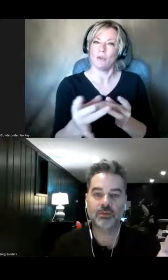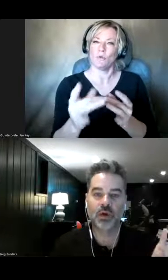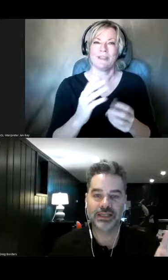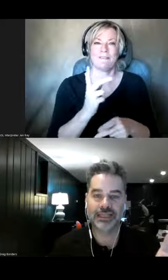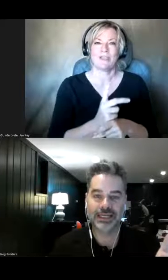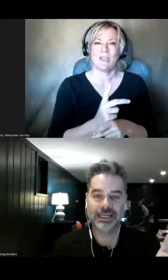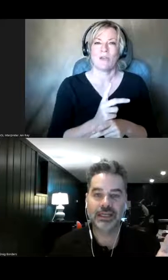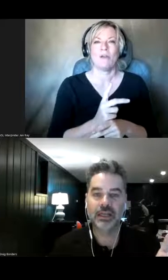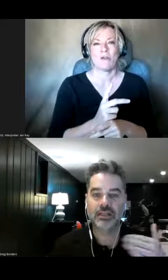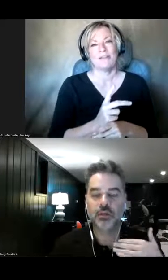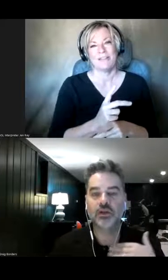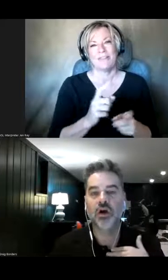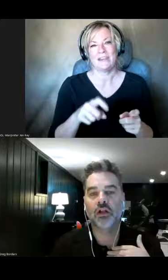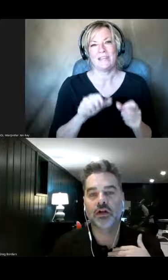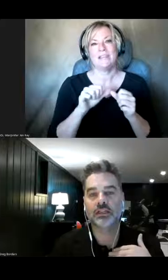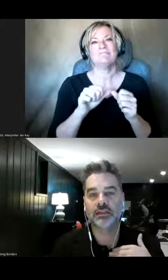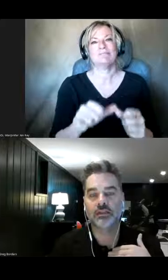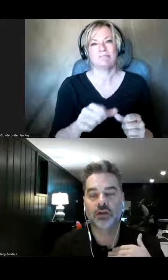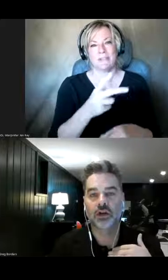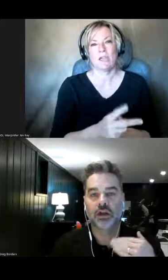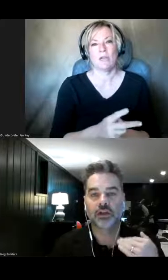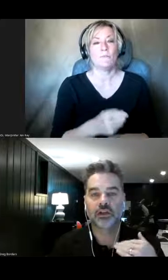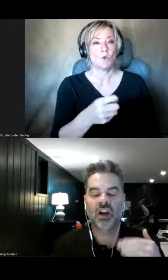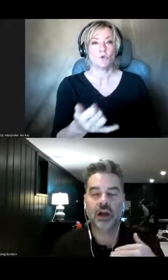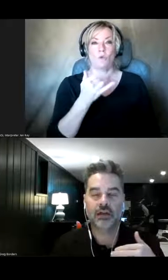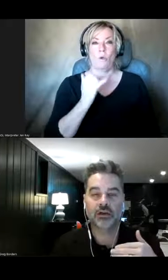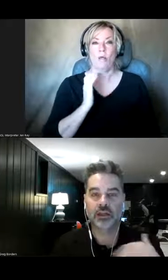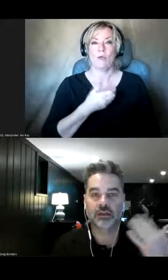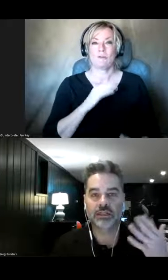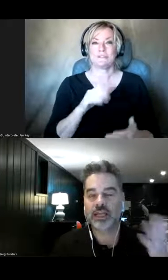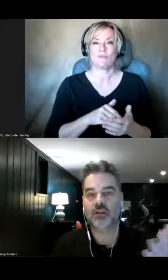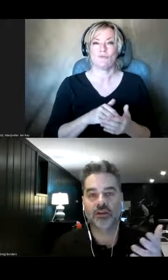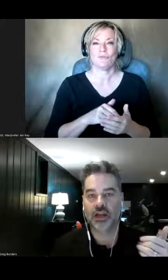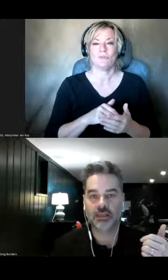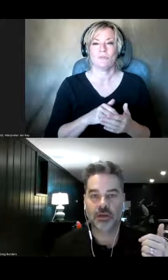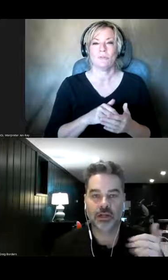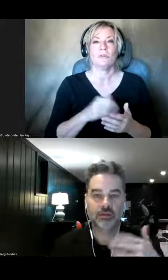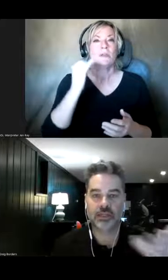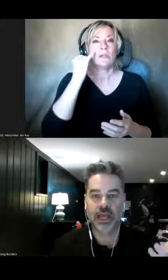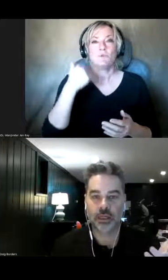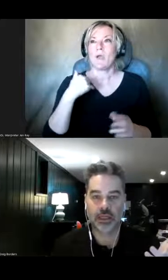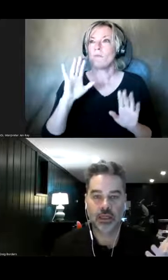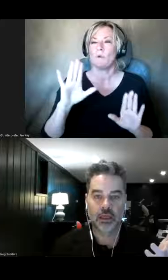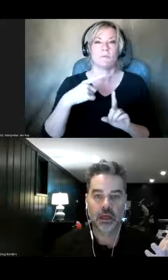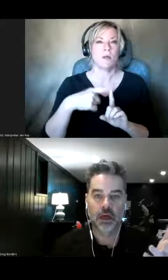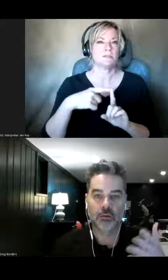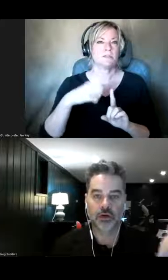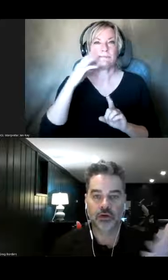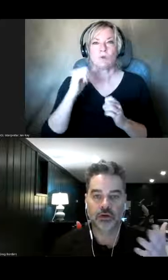most times what is needed. So when you call our center, you're not gonna, like, say you have a great experience with